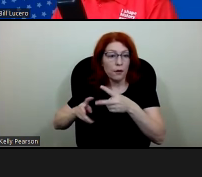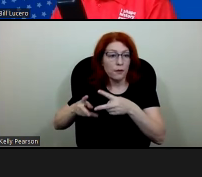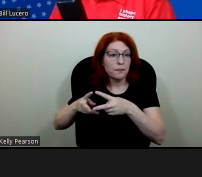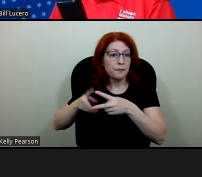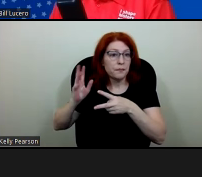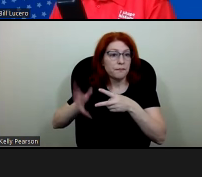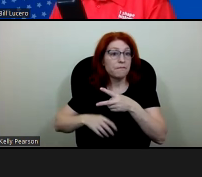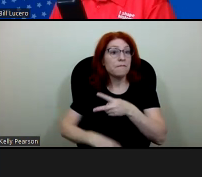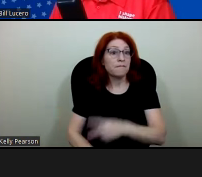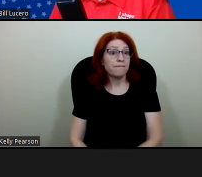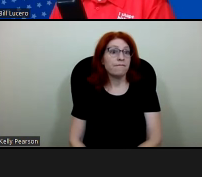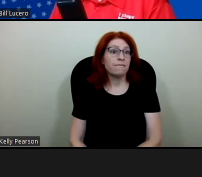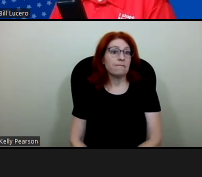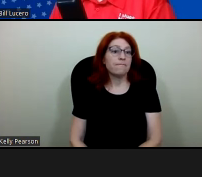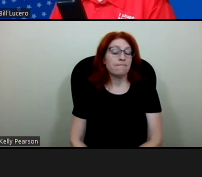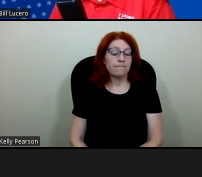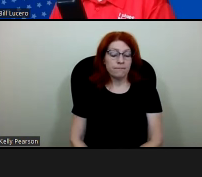right?